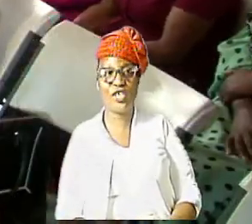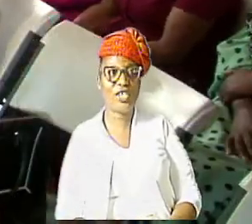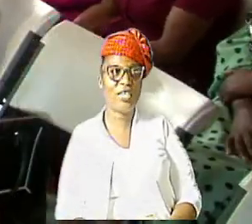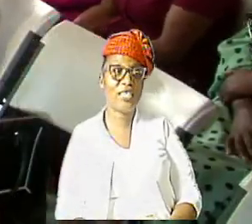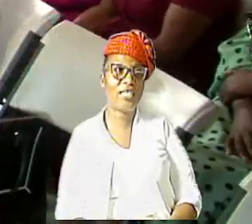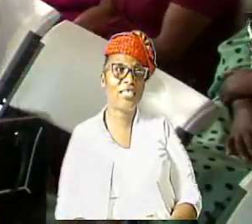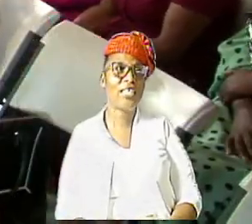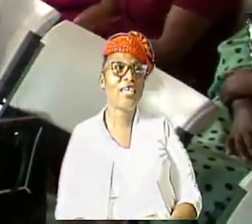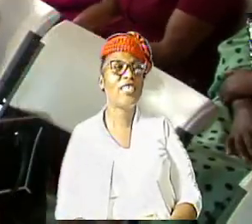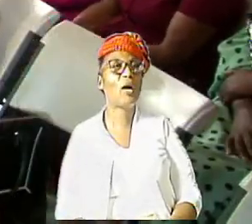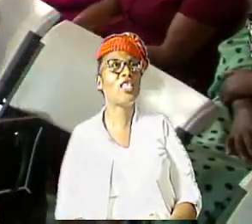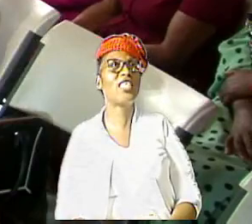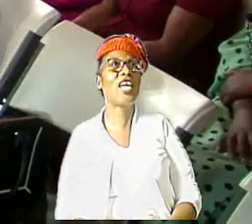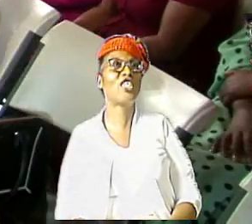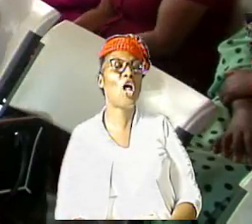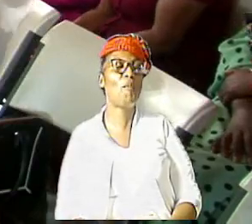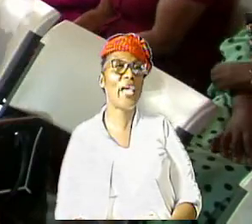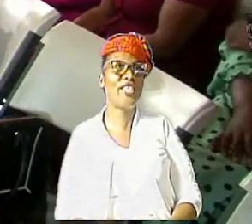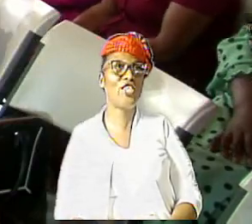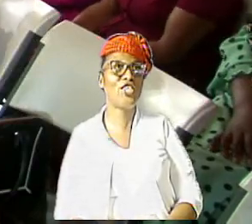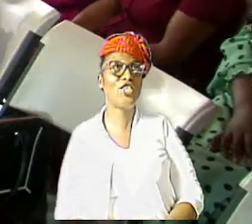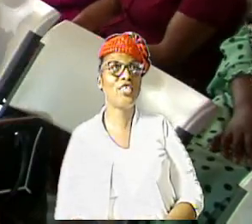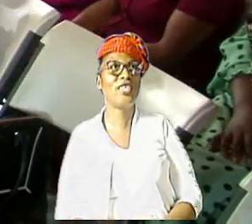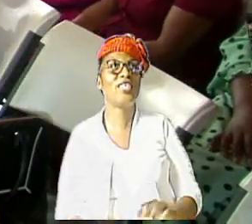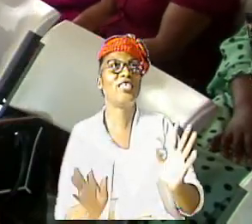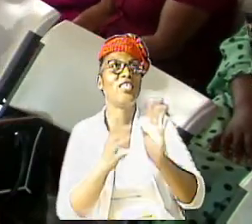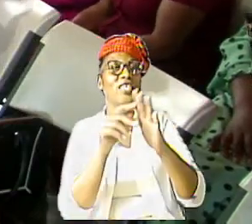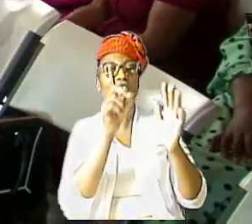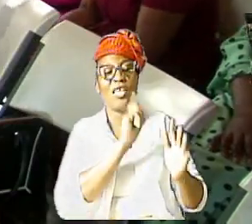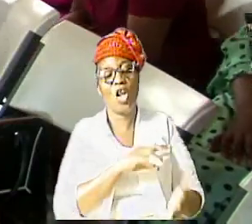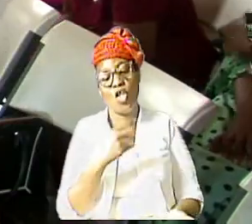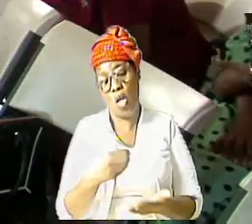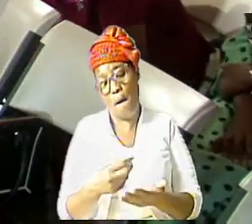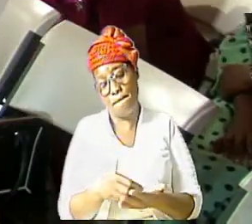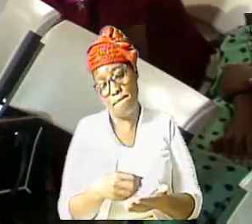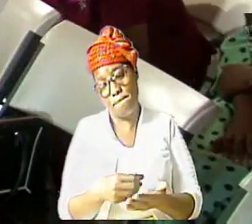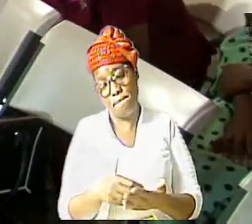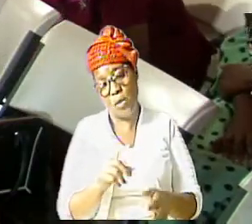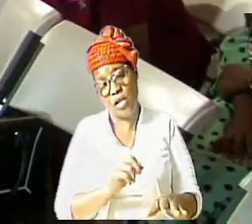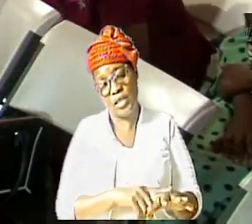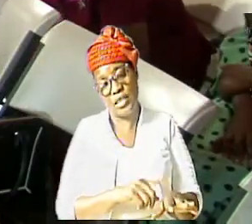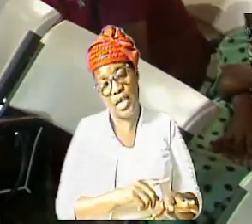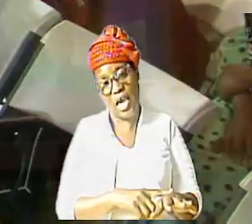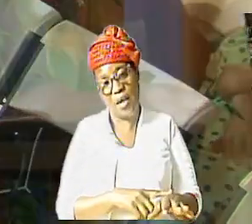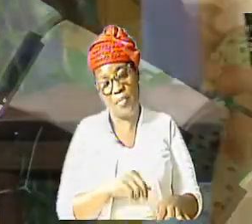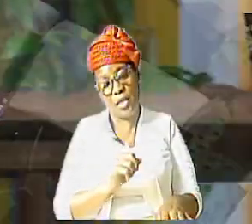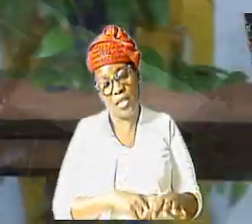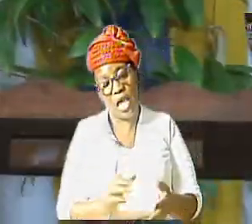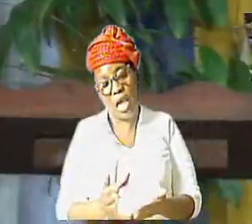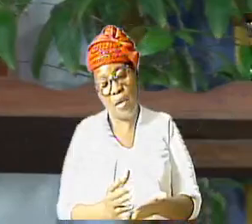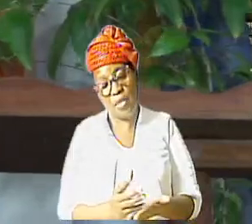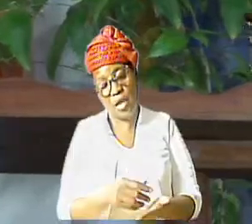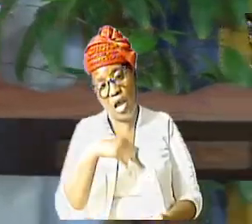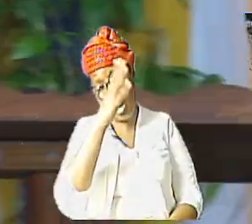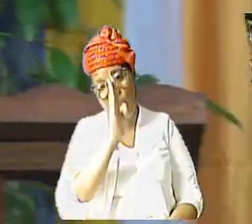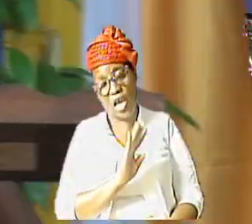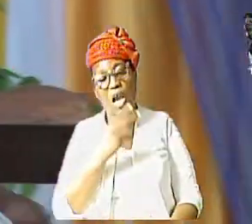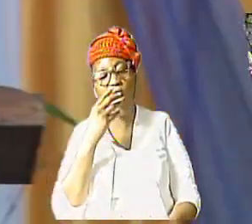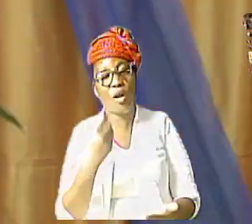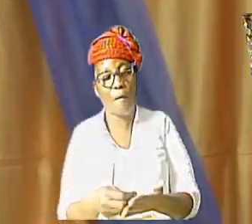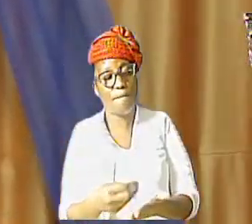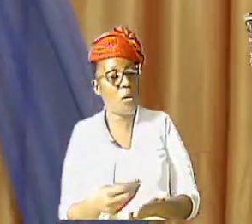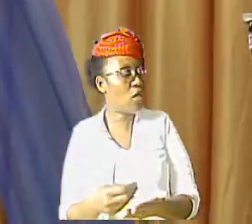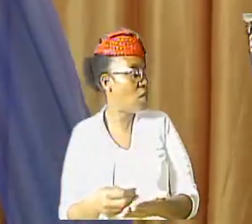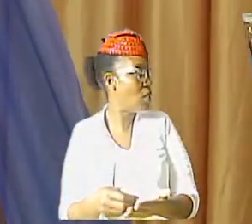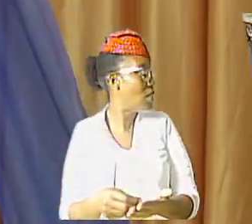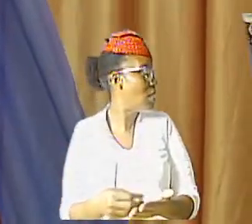Your goodness is running after me. Praise the Lord. It's offering time in the house of the Lord. Can we praise the Lord for that?